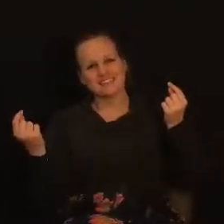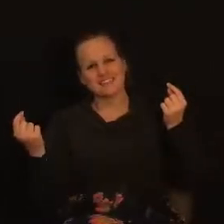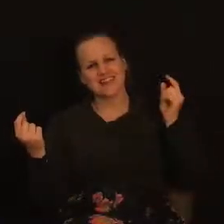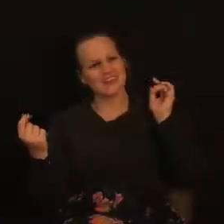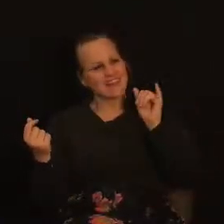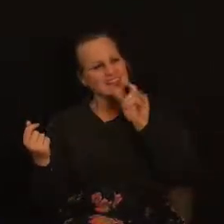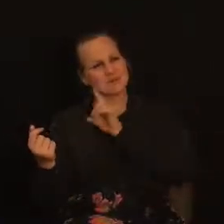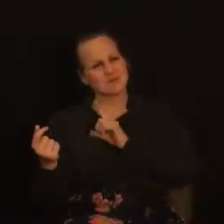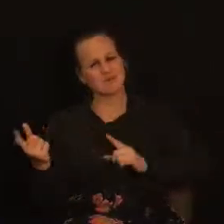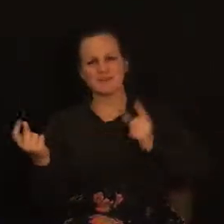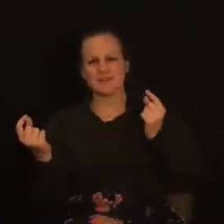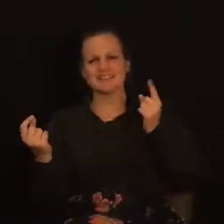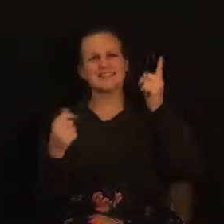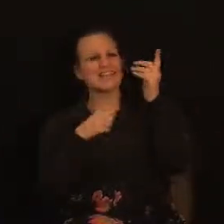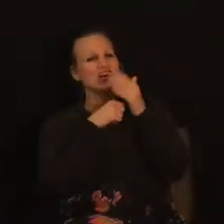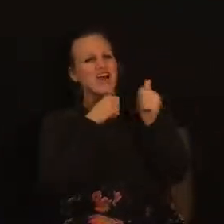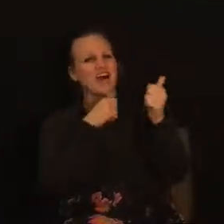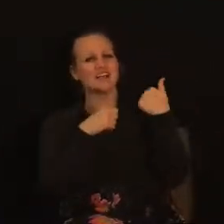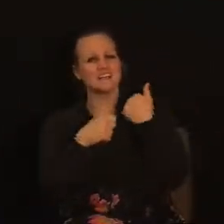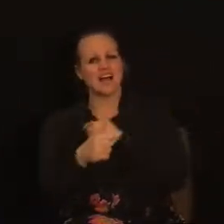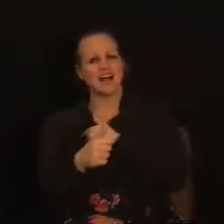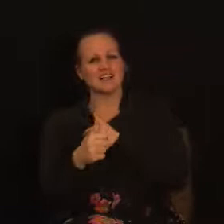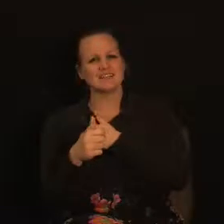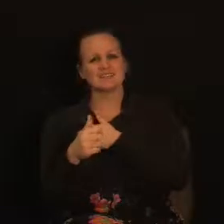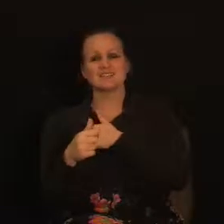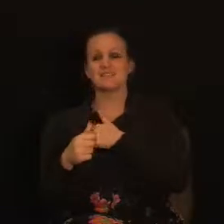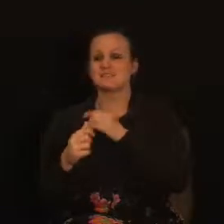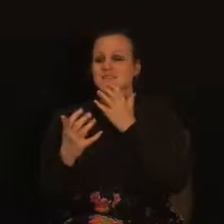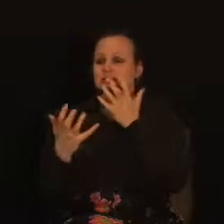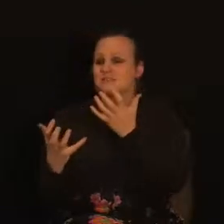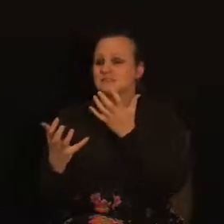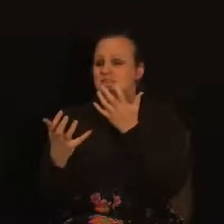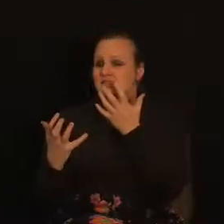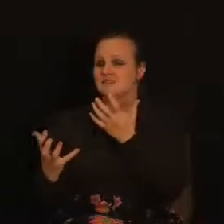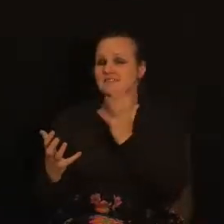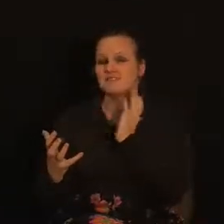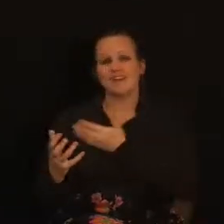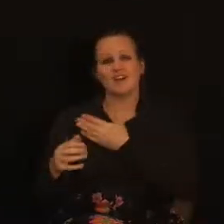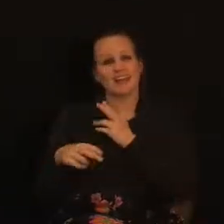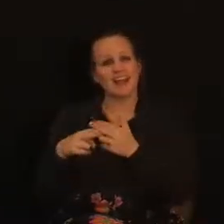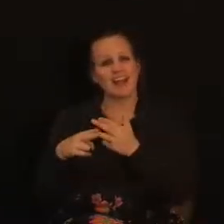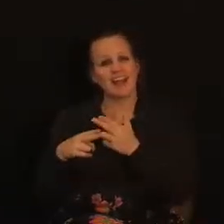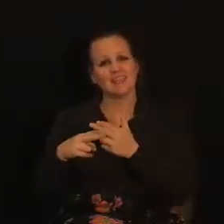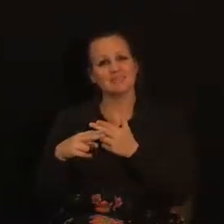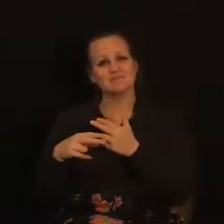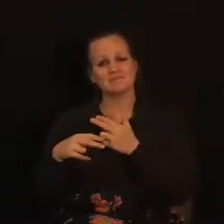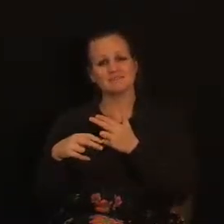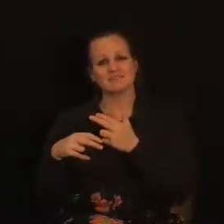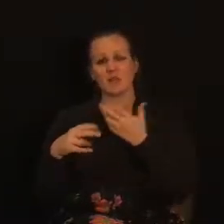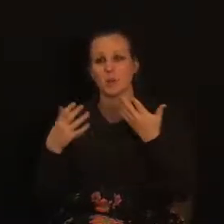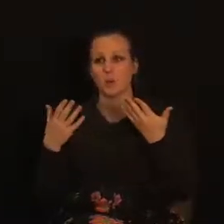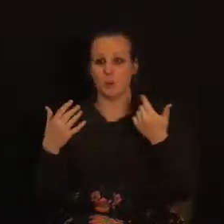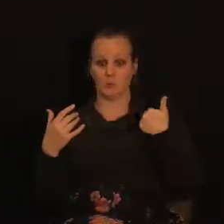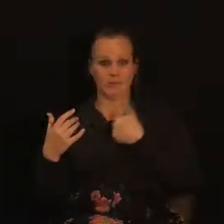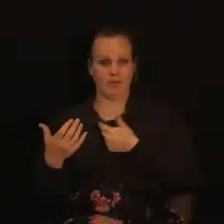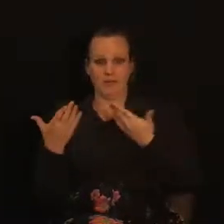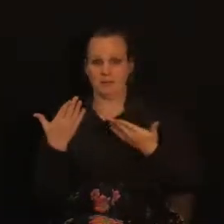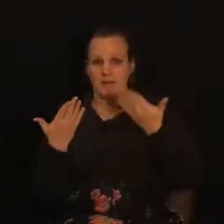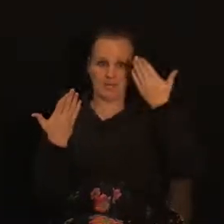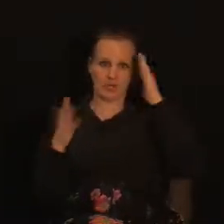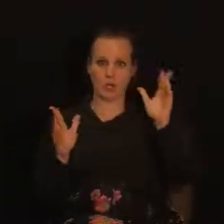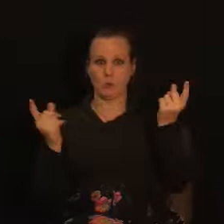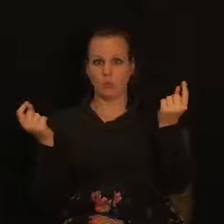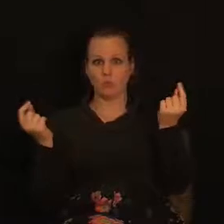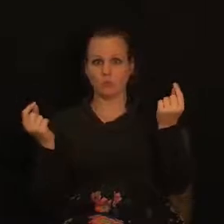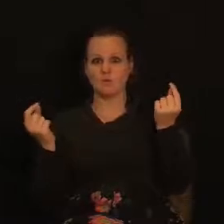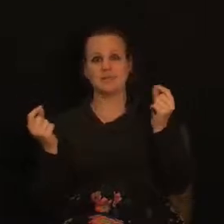that he calls us to himself. Like, we're not, like, we may not know what we're doing, but it's not because he's blind. It's because